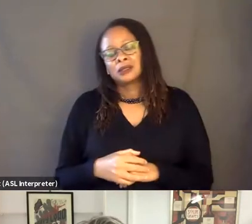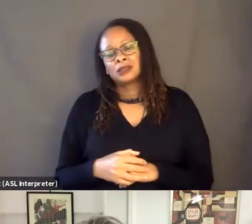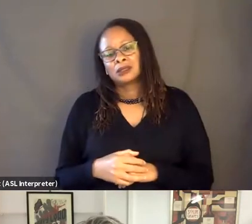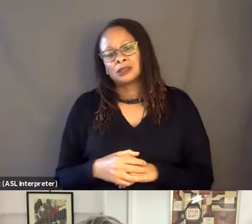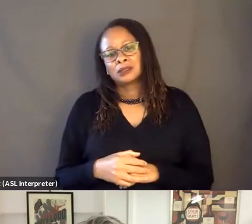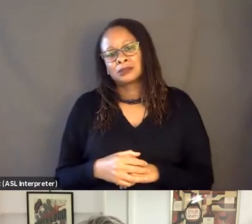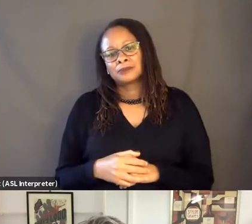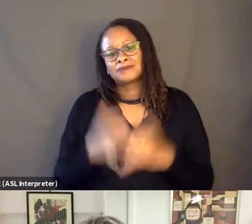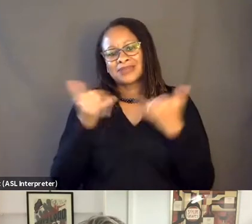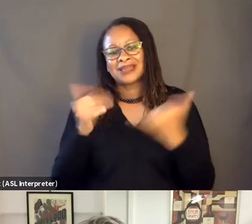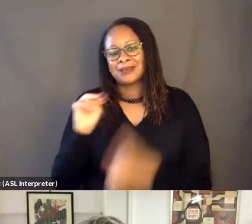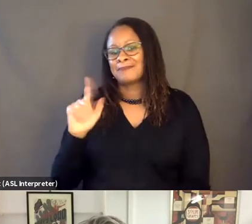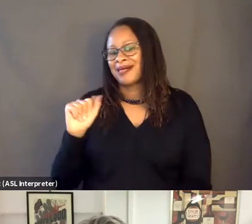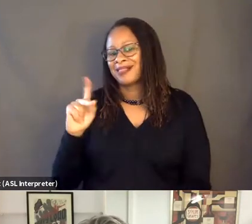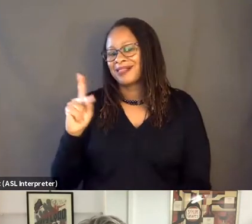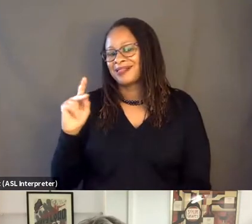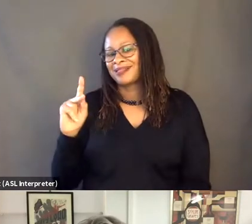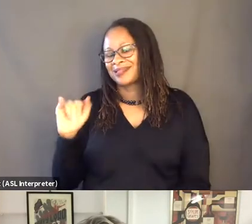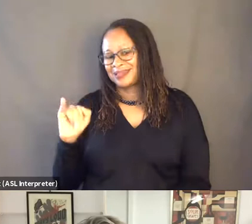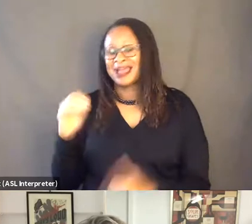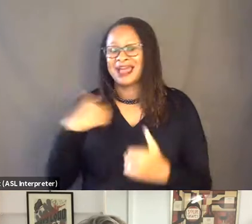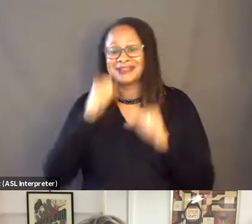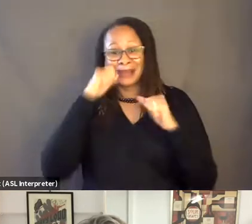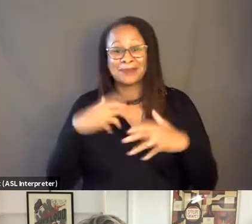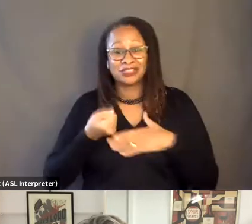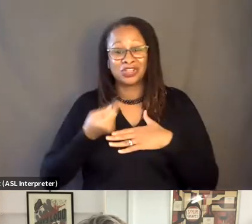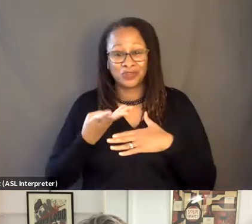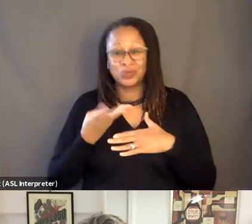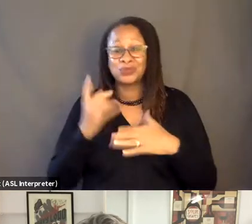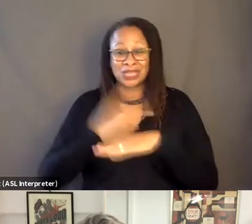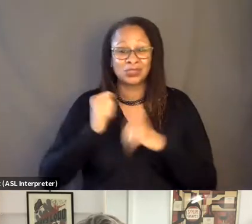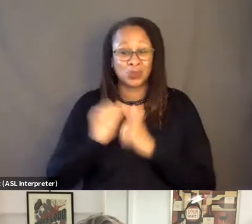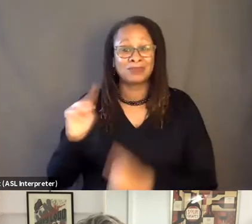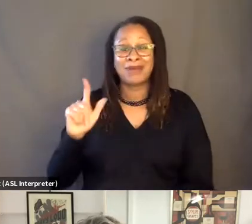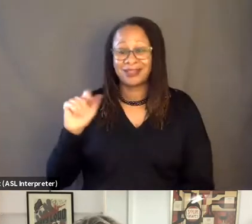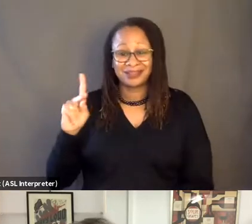And Naoki, you had an amazing sort of few days with Naoki